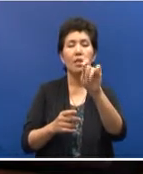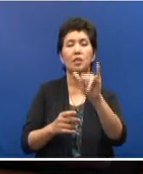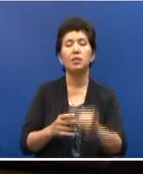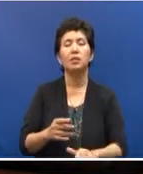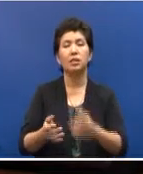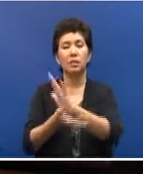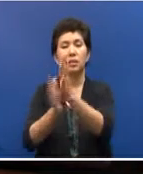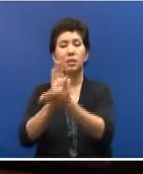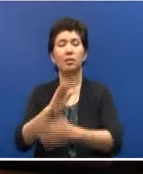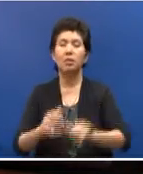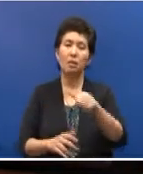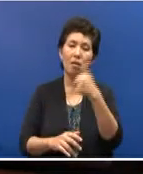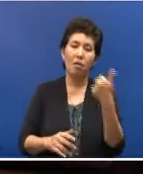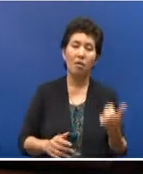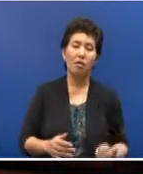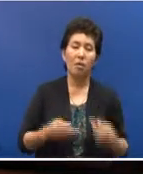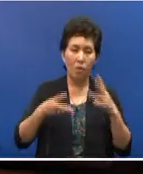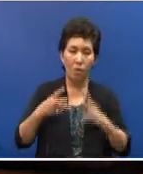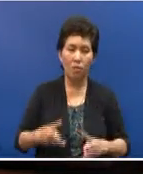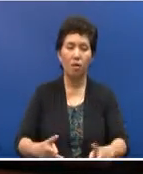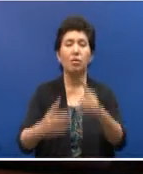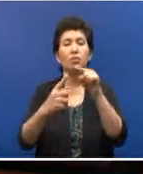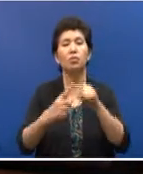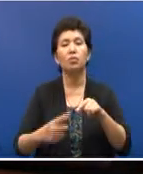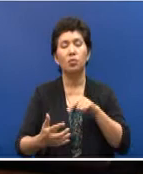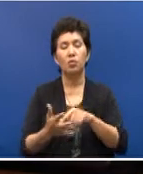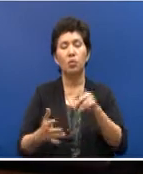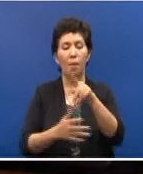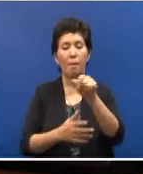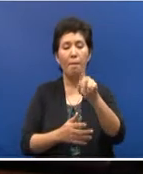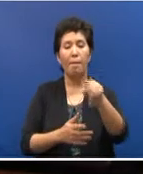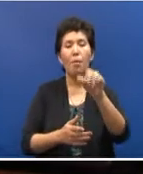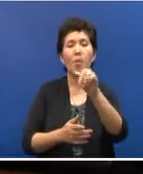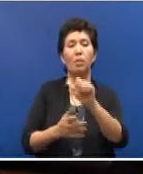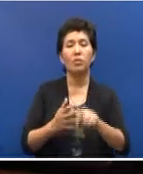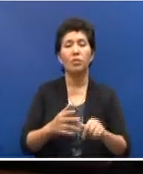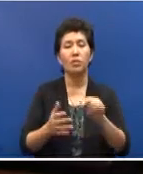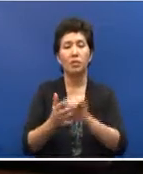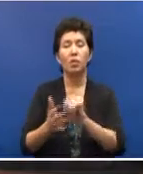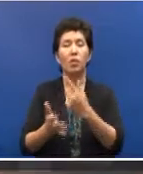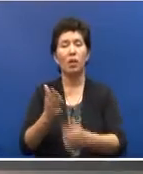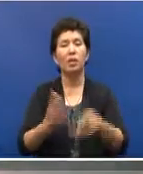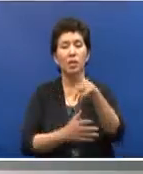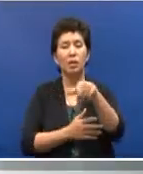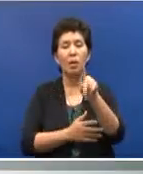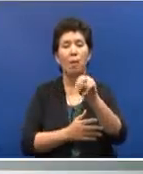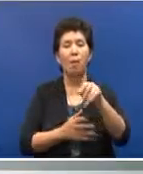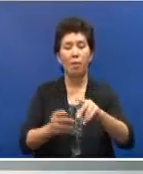Okay, the other way is through population transfer. Okay, what is population